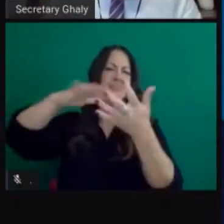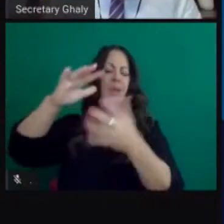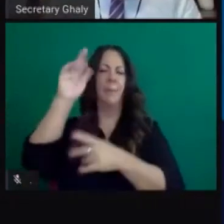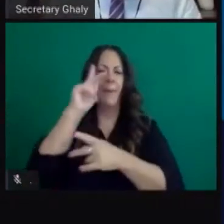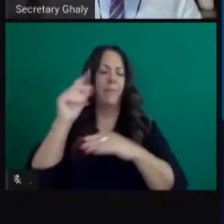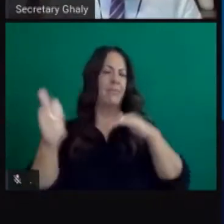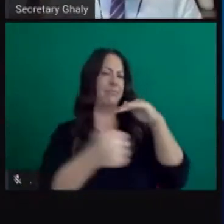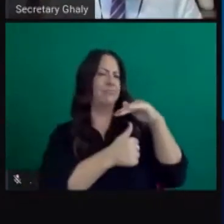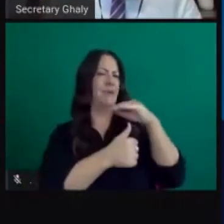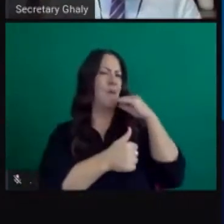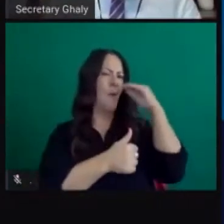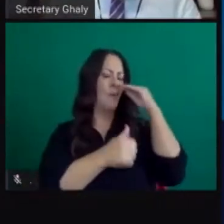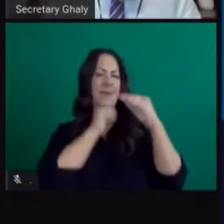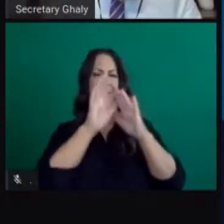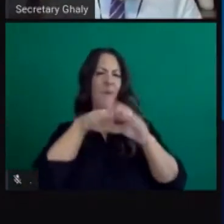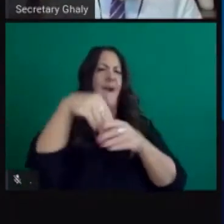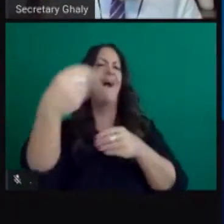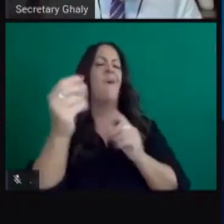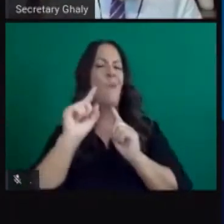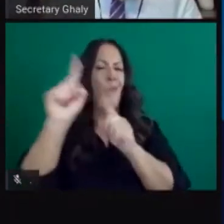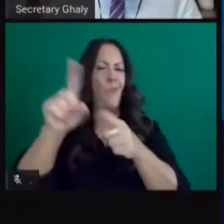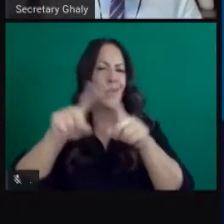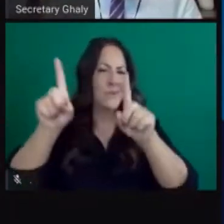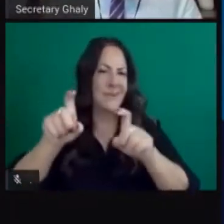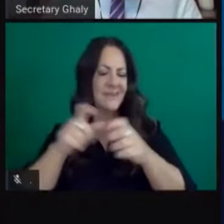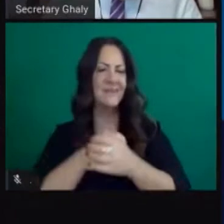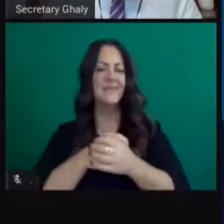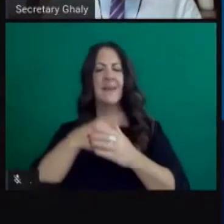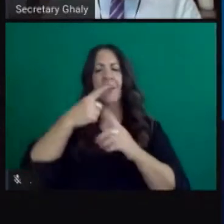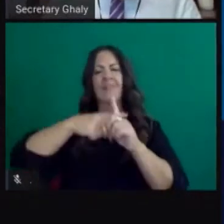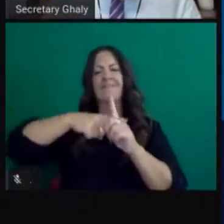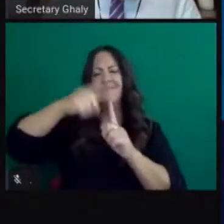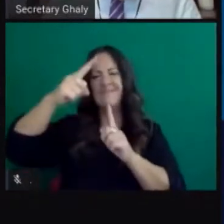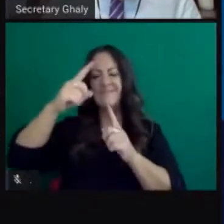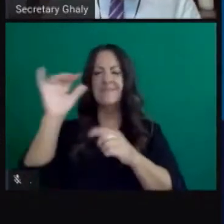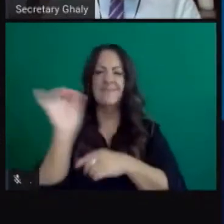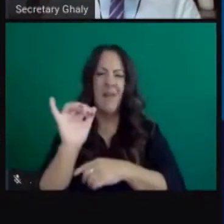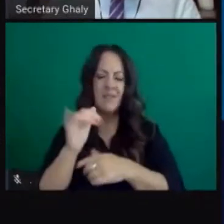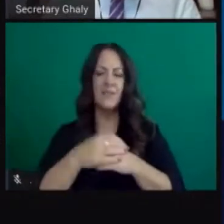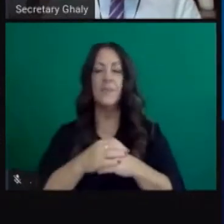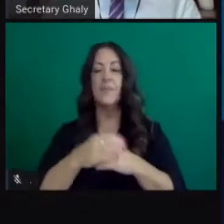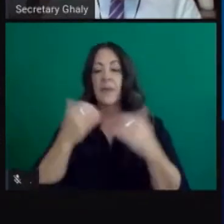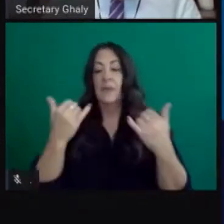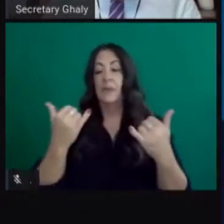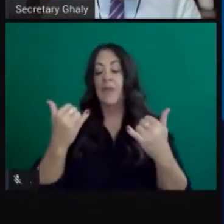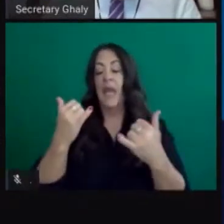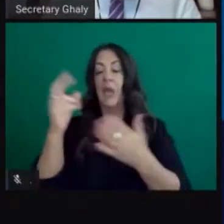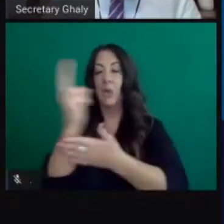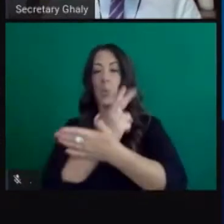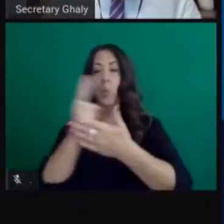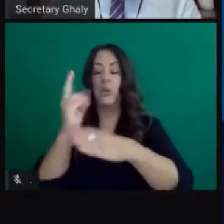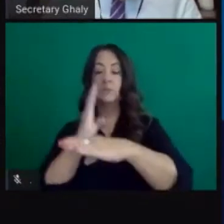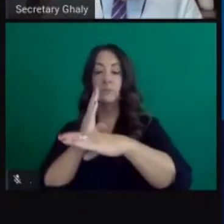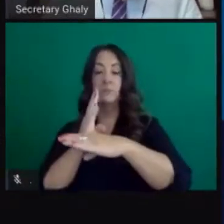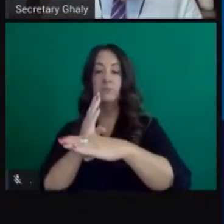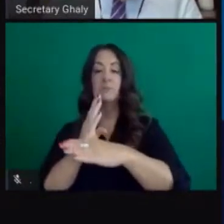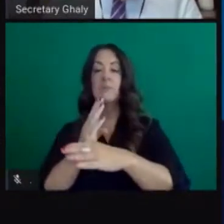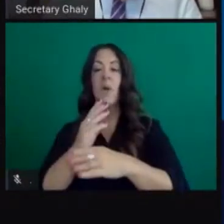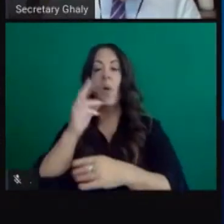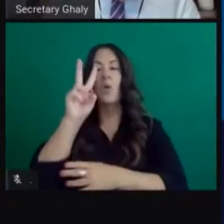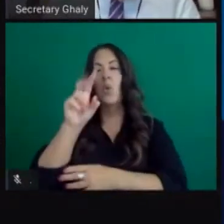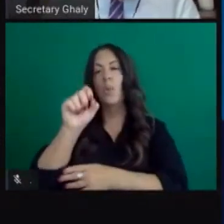heat. We see that number coming up. Today's 14-day test positivity is 2.7,